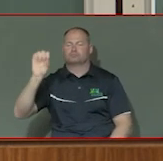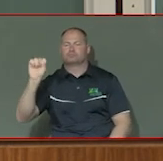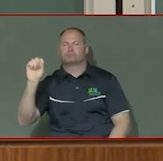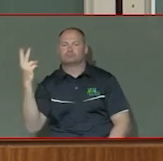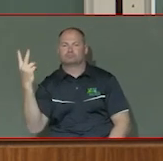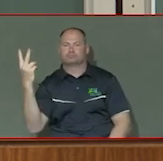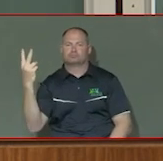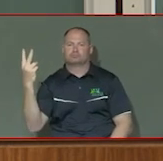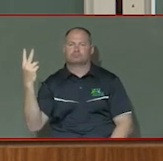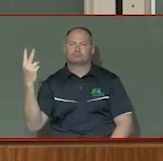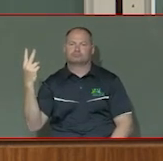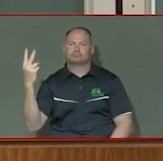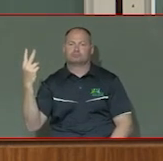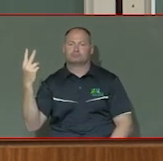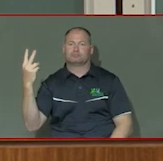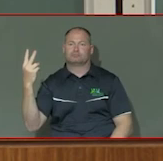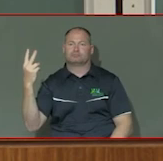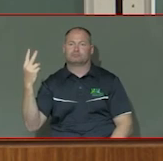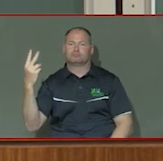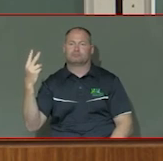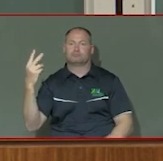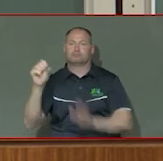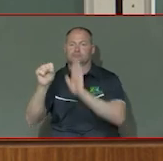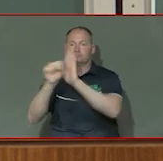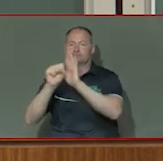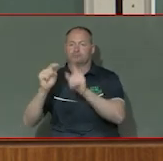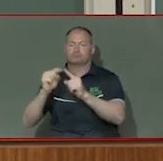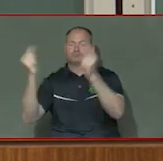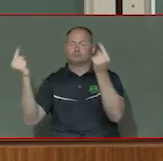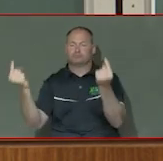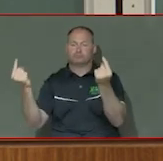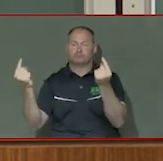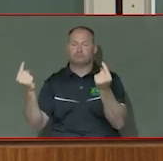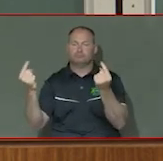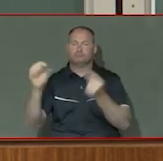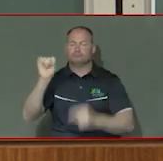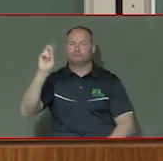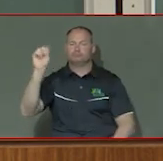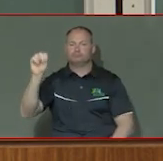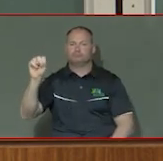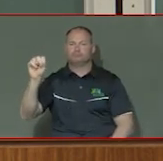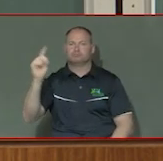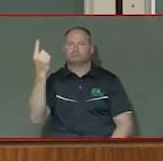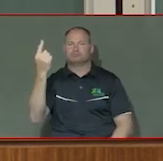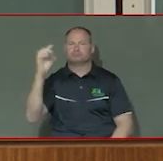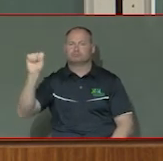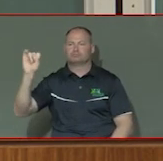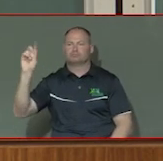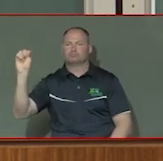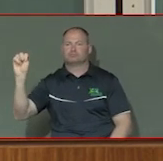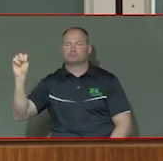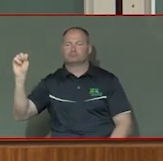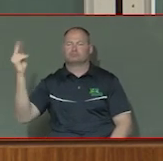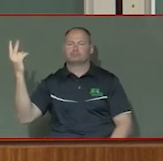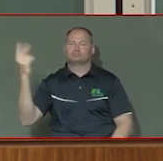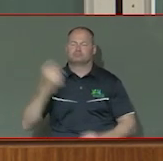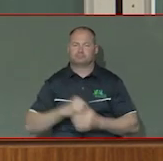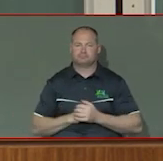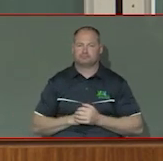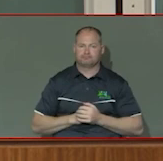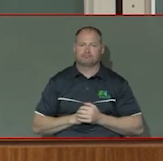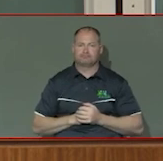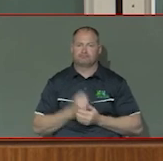second, opposite sign, sine the first, and sine the second. People, are you with